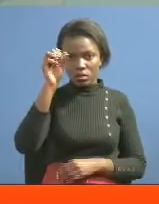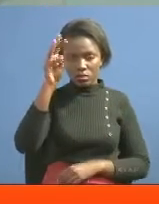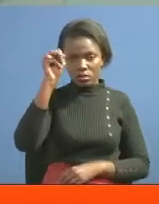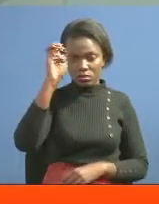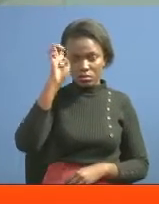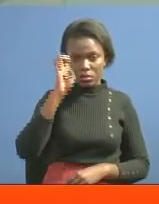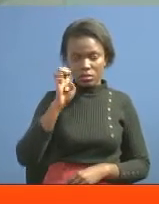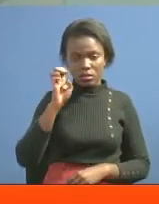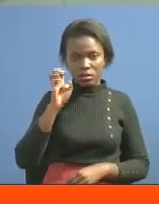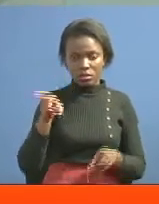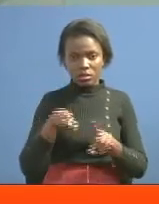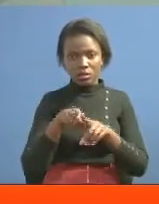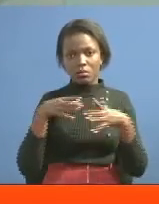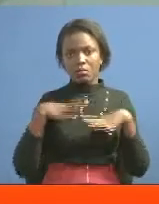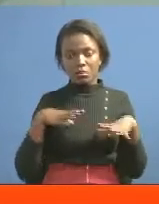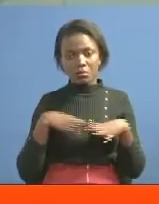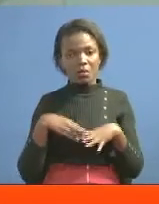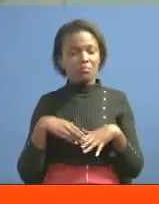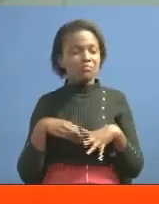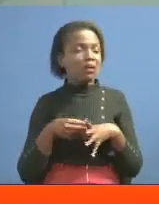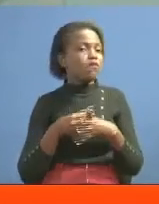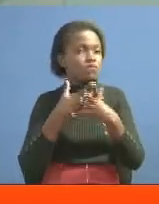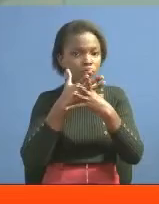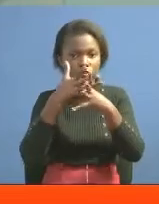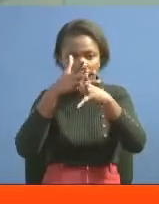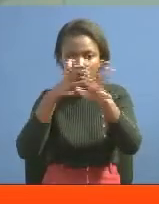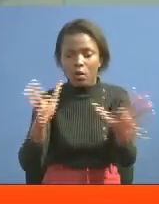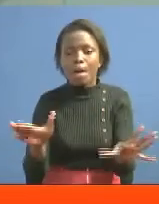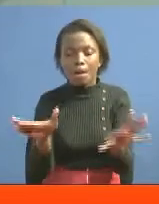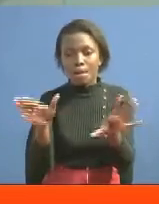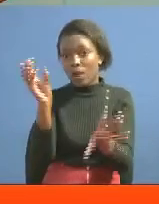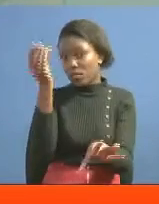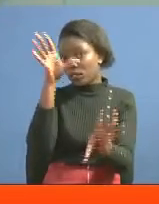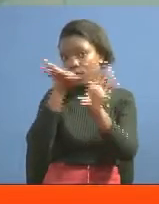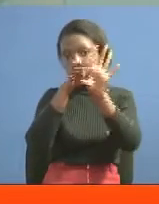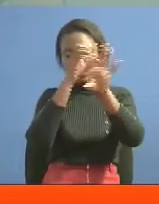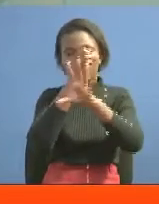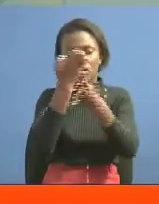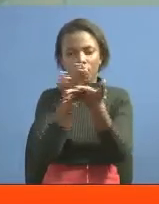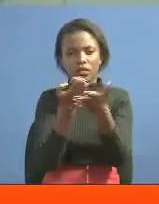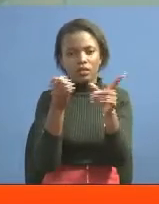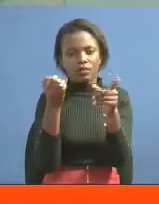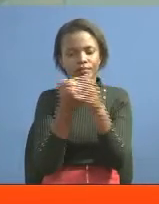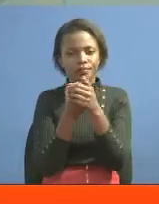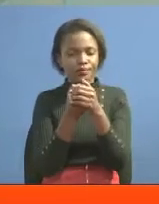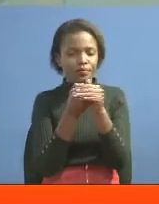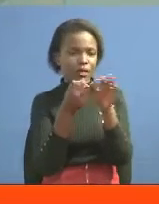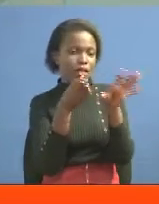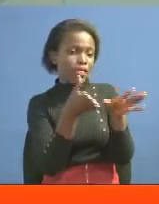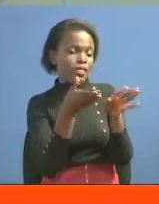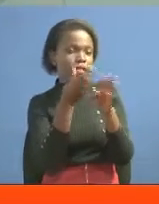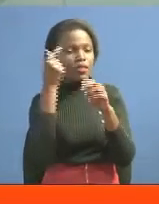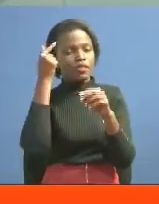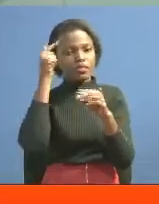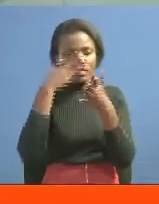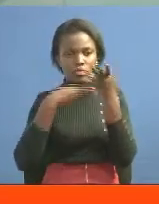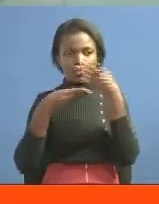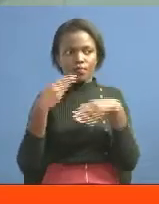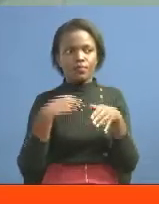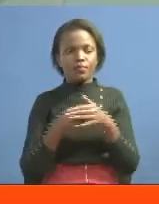will not be free flow of money in the economy and available for businesses. And